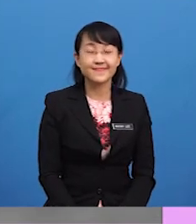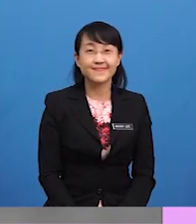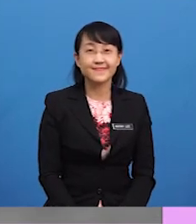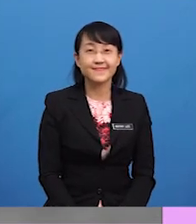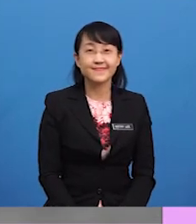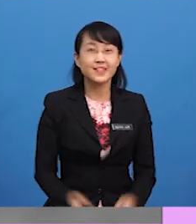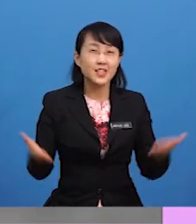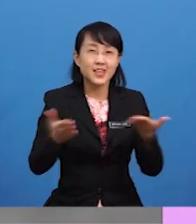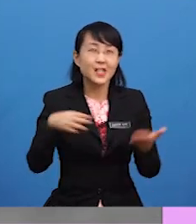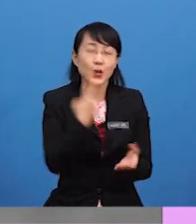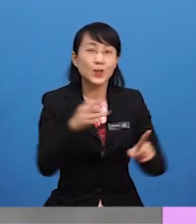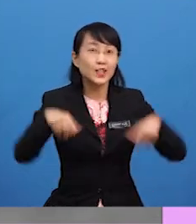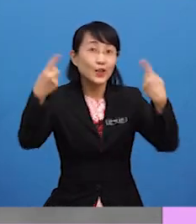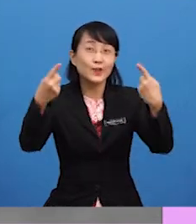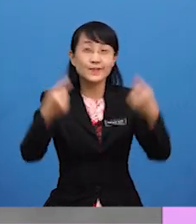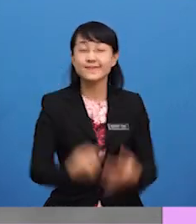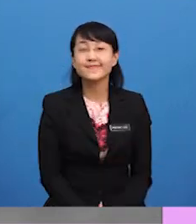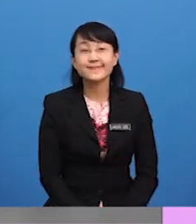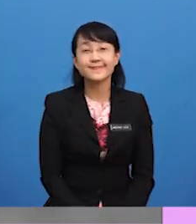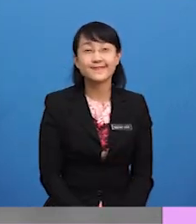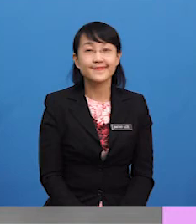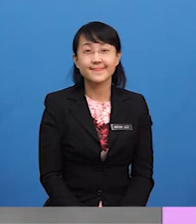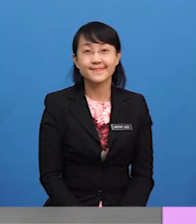Here we go.